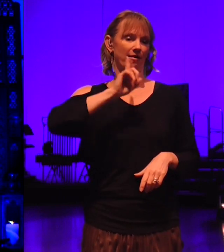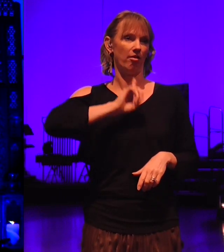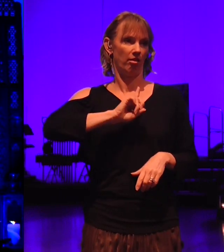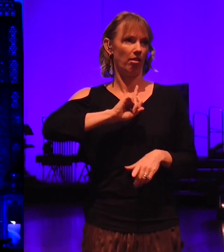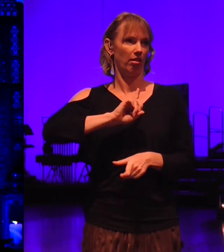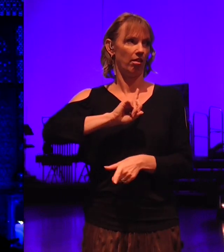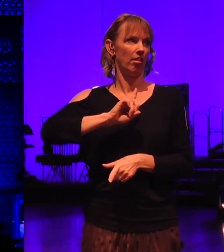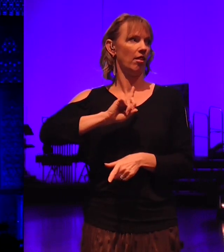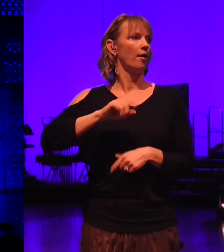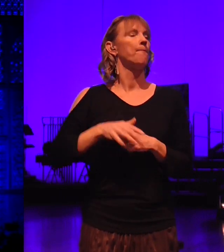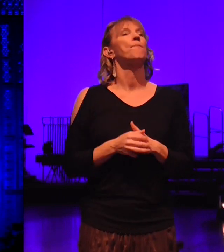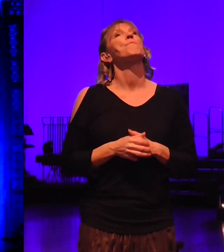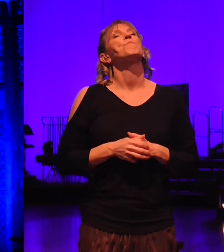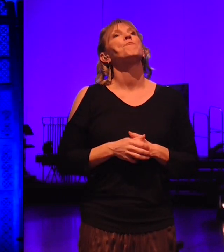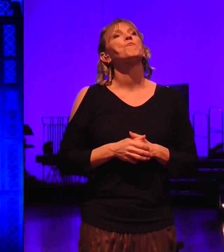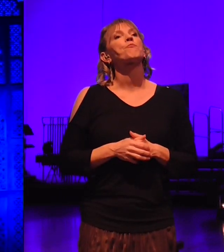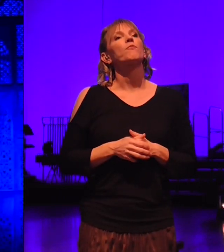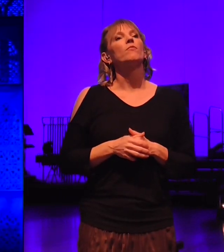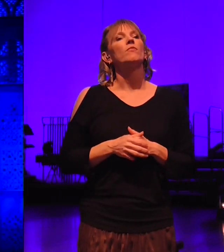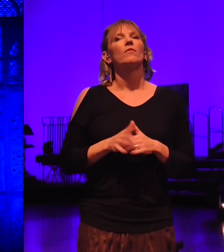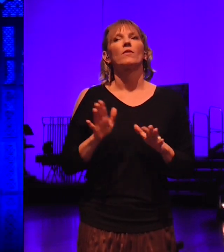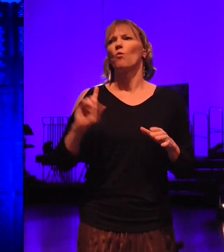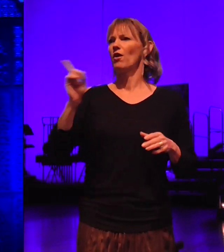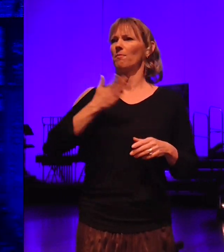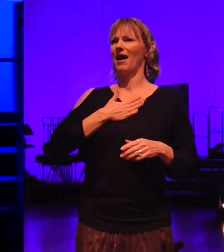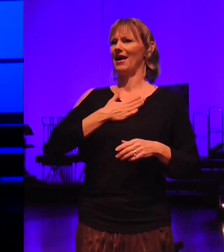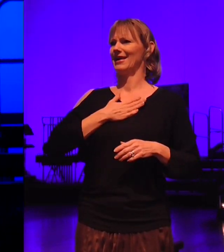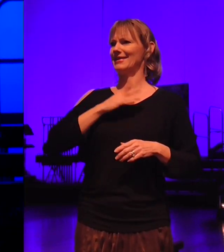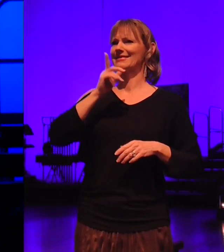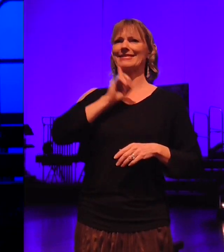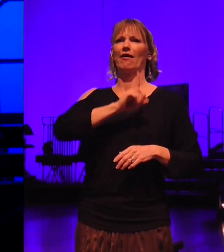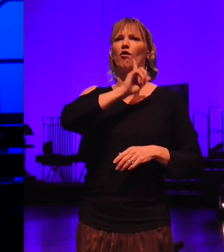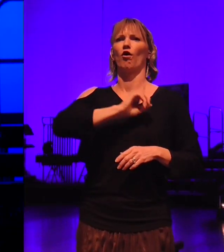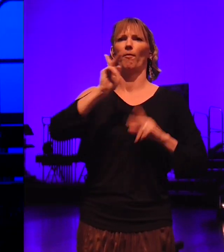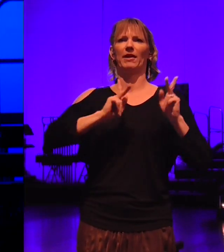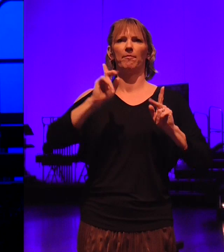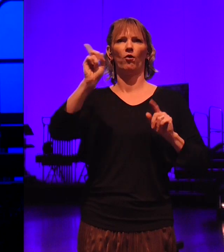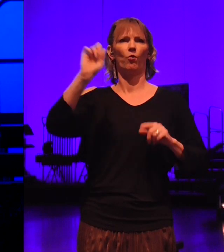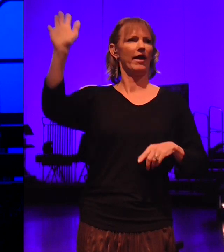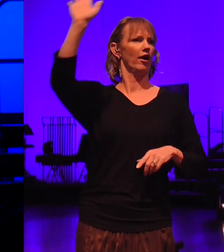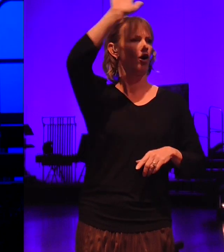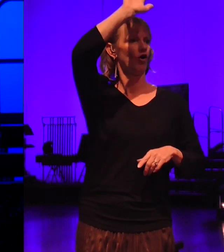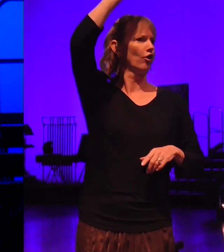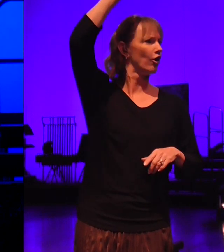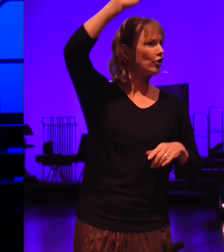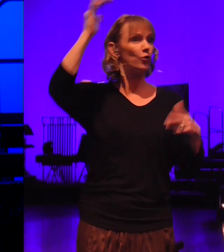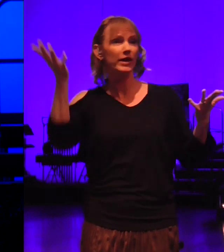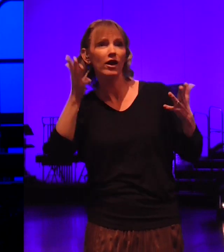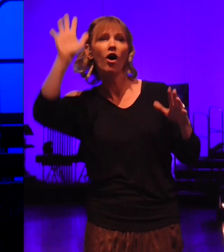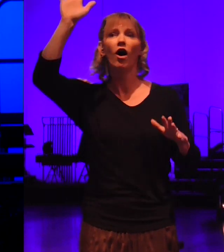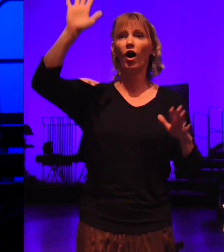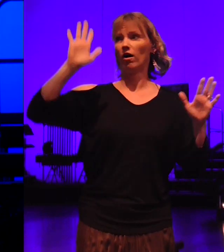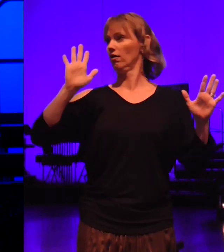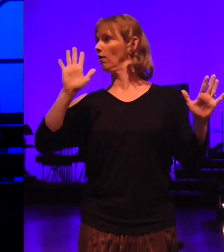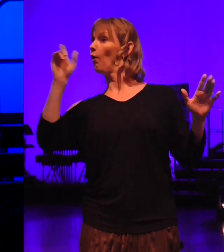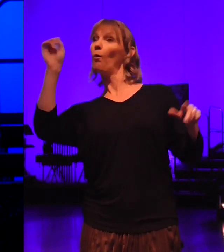And where are my single folks? Where are you? You here? Everyone's going, oh, where? Hmm.